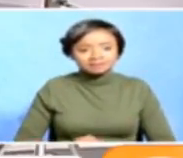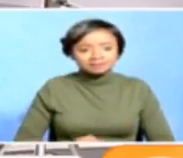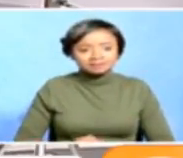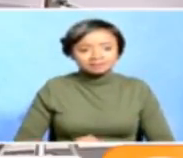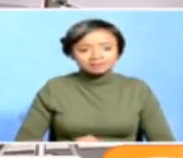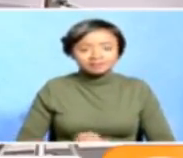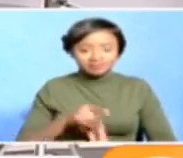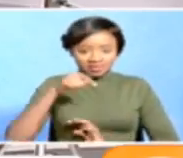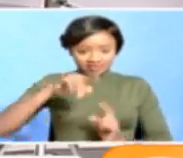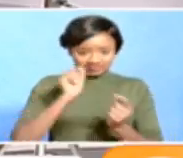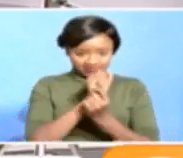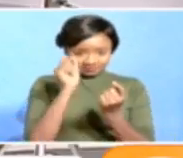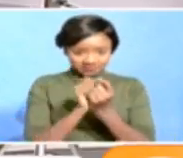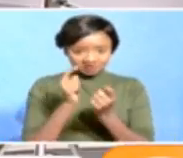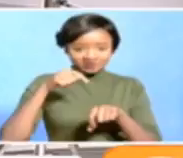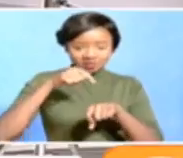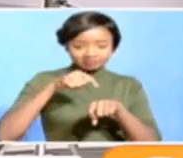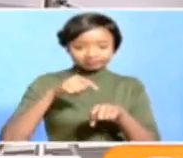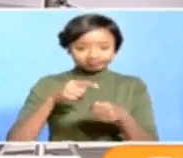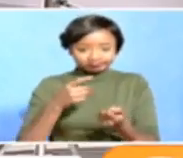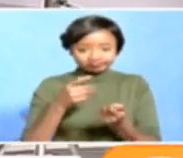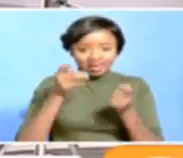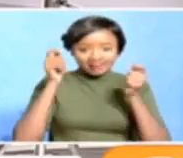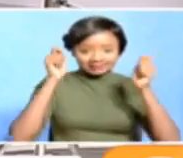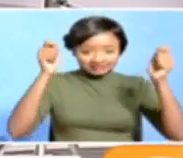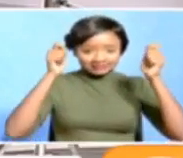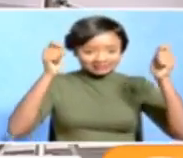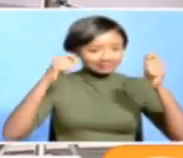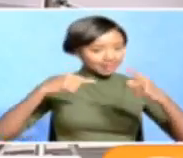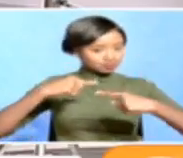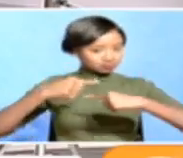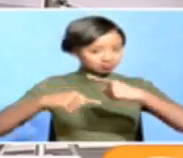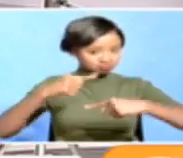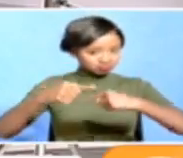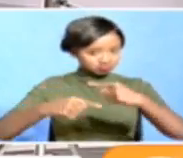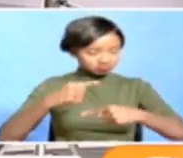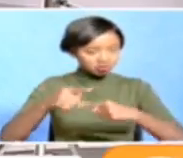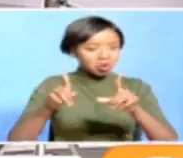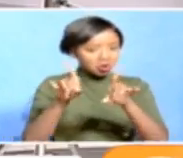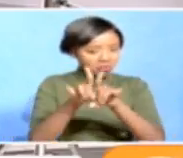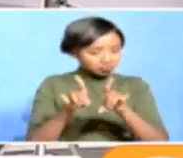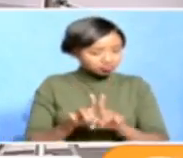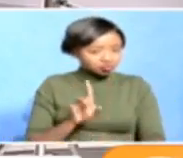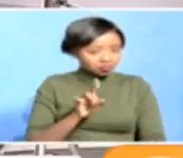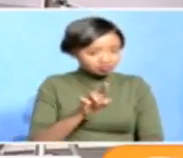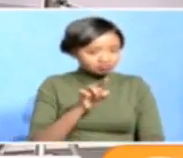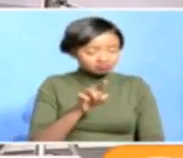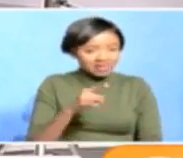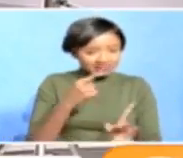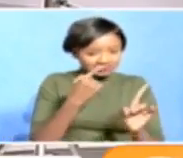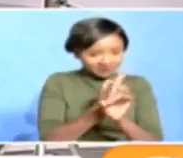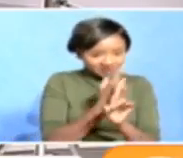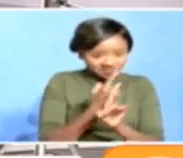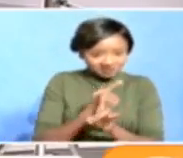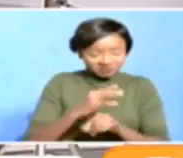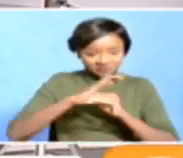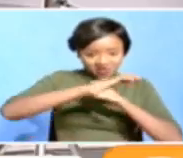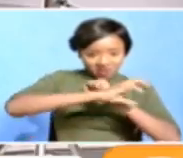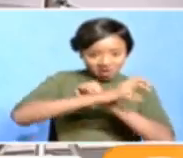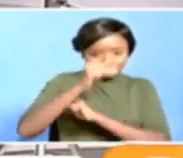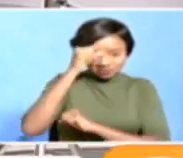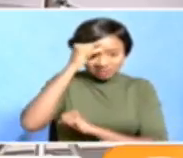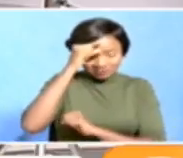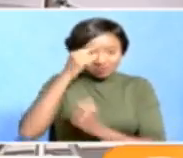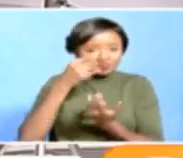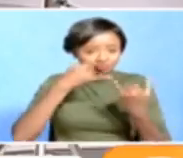At this particular point, Trevor, the strike is still on. Now, it is upon the respective county governments to go and reach